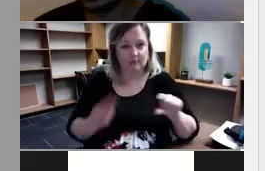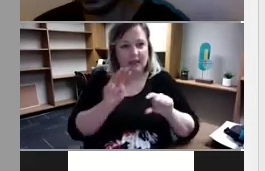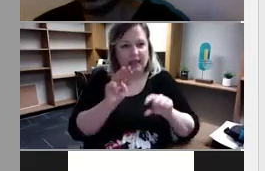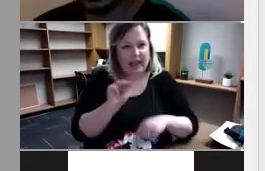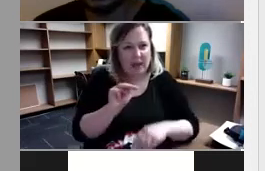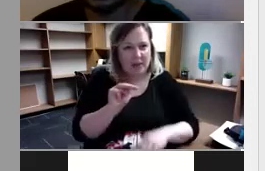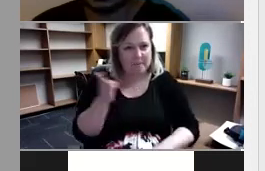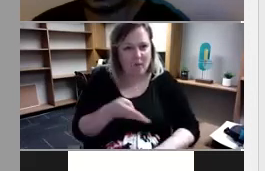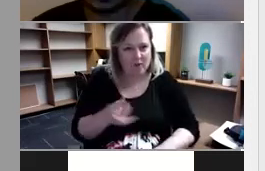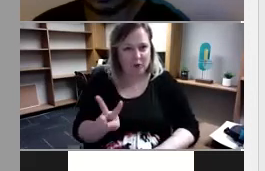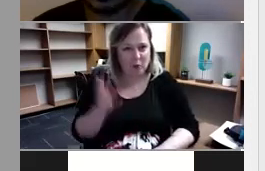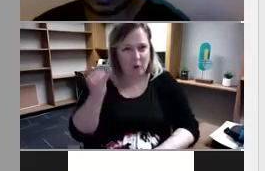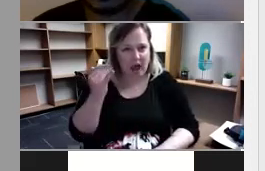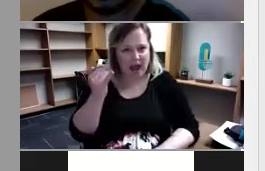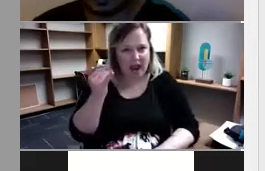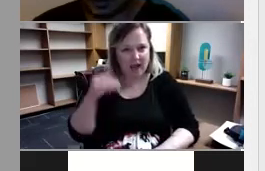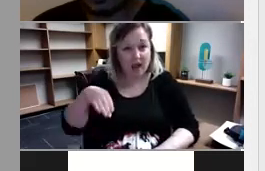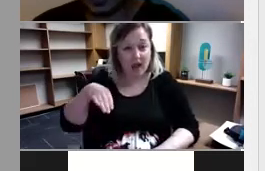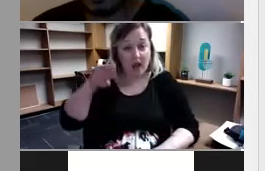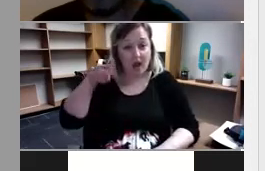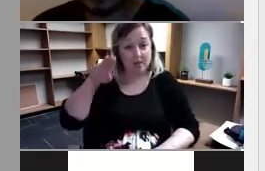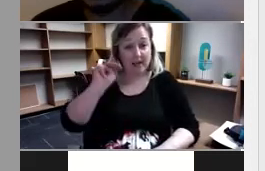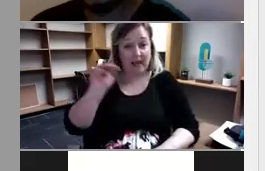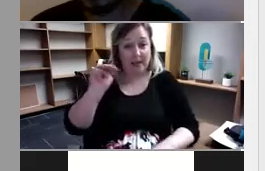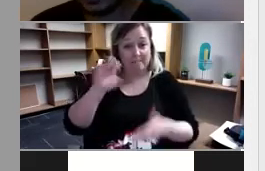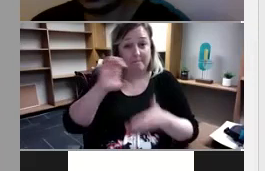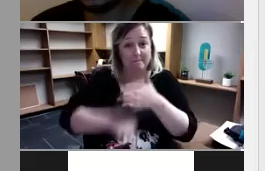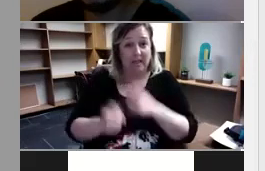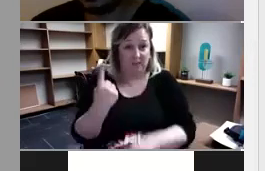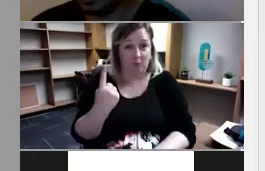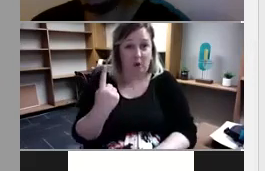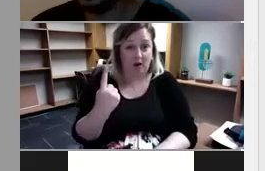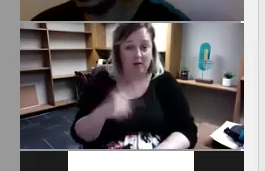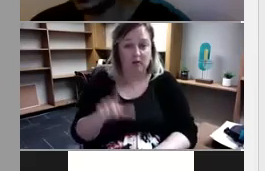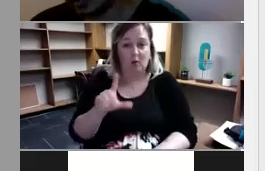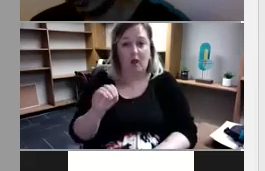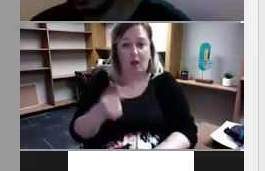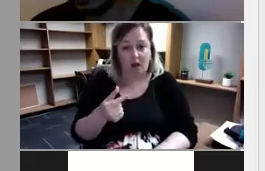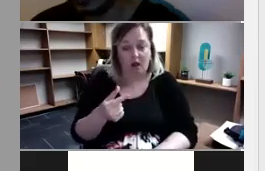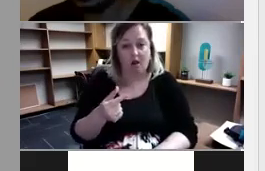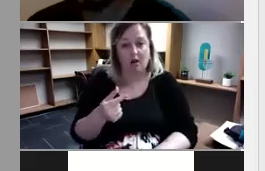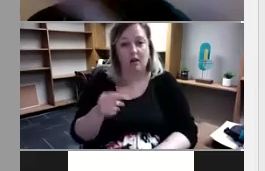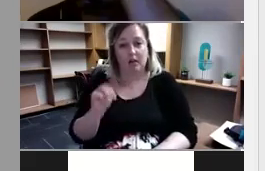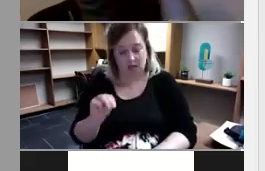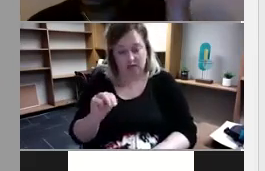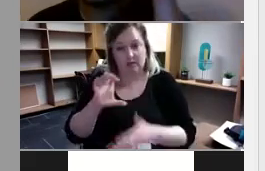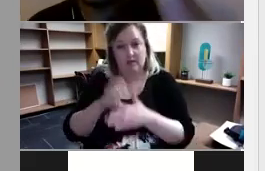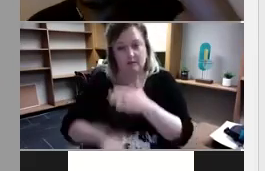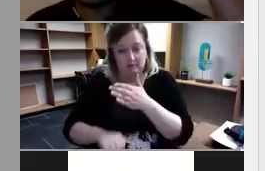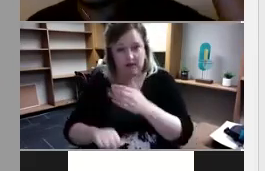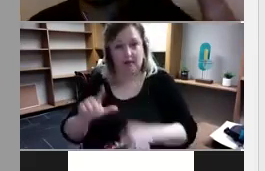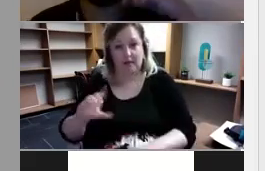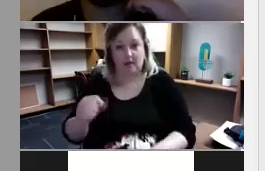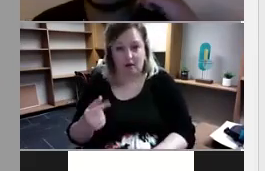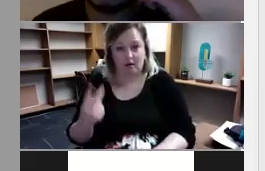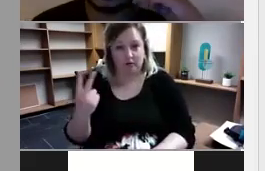n minus 1. So we have log of m minus of log of 2 base 2 minus of